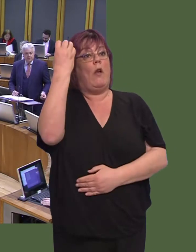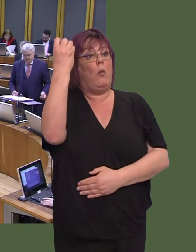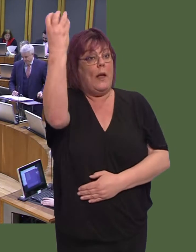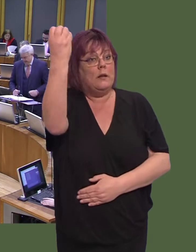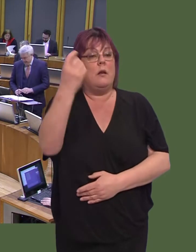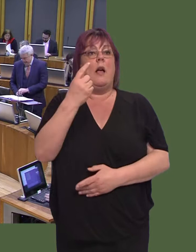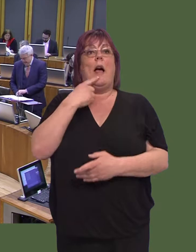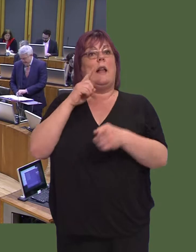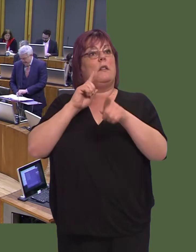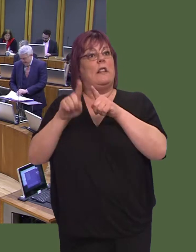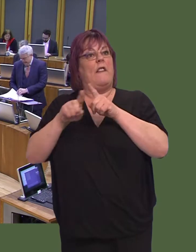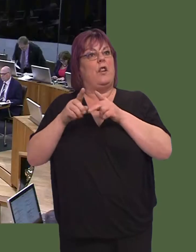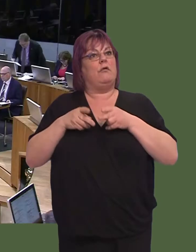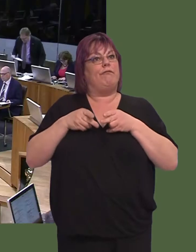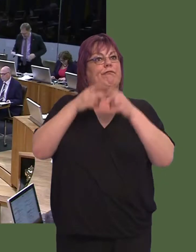across Wales.